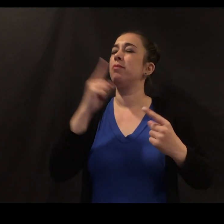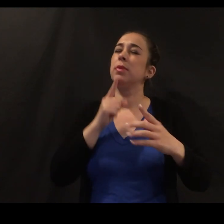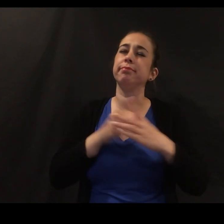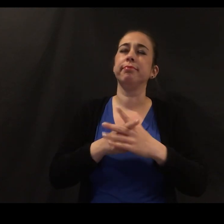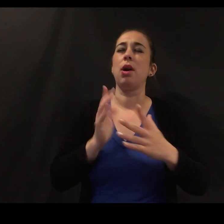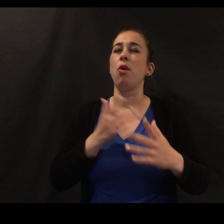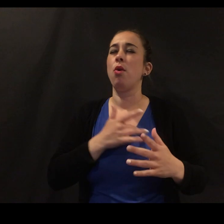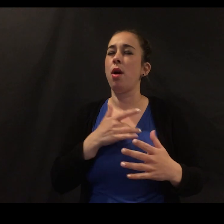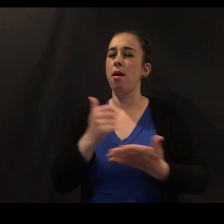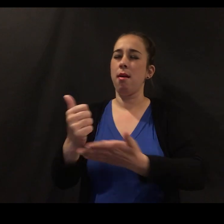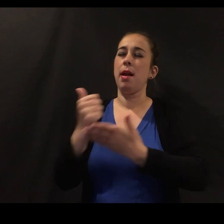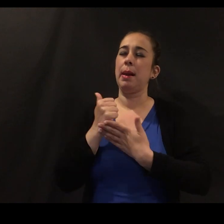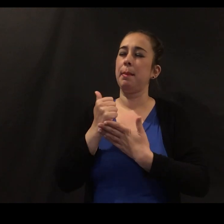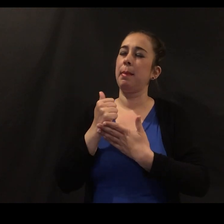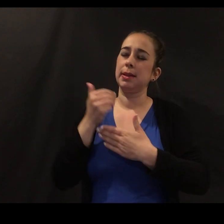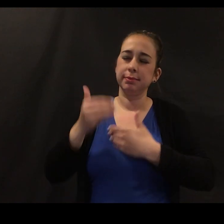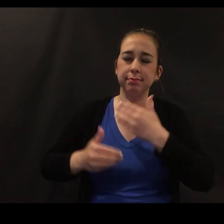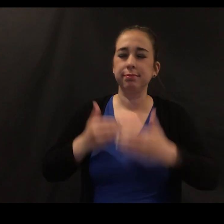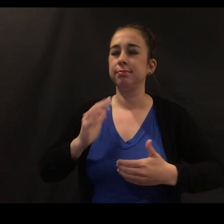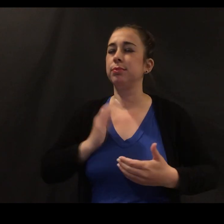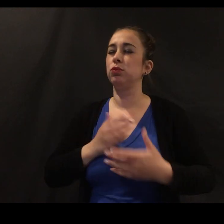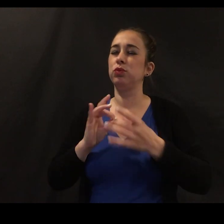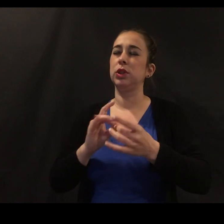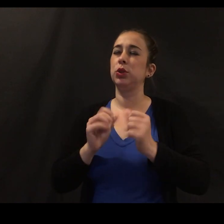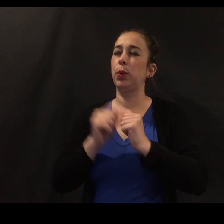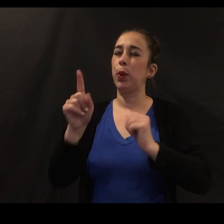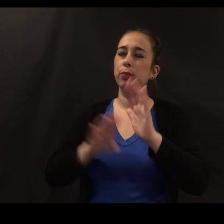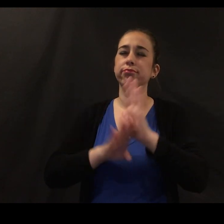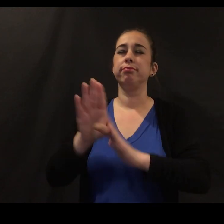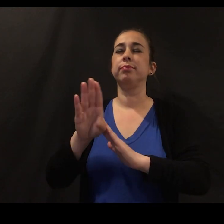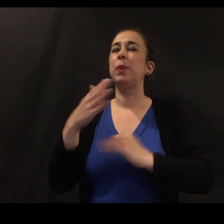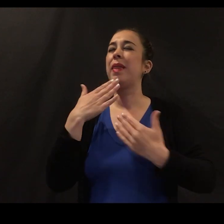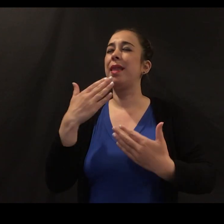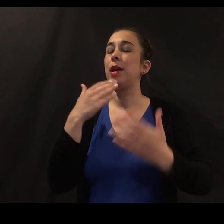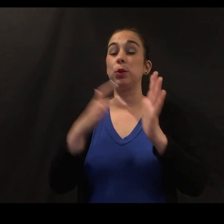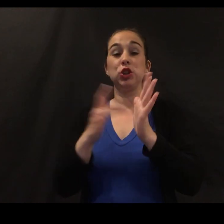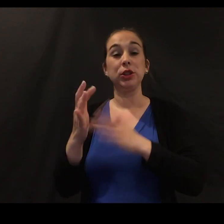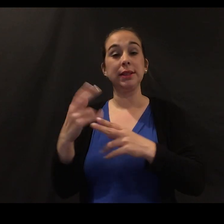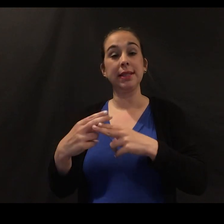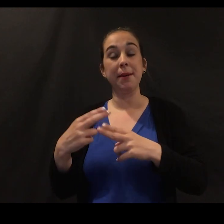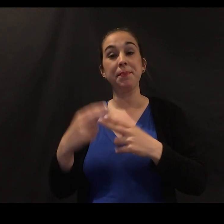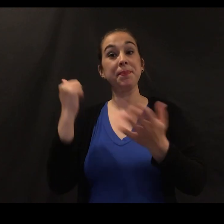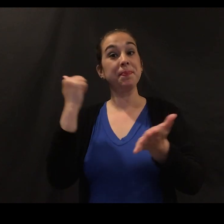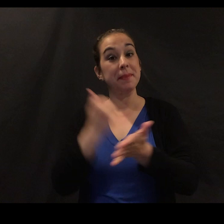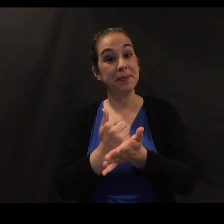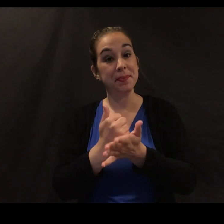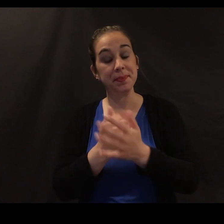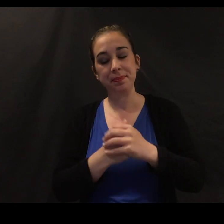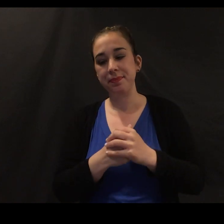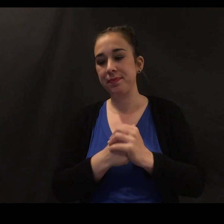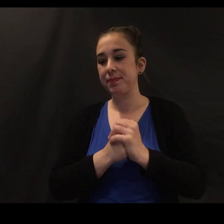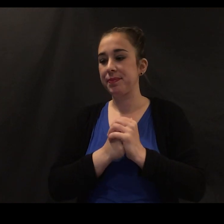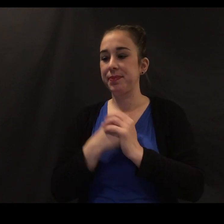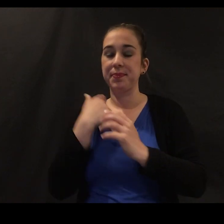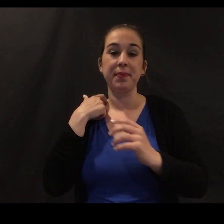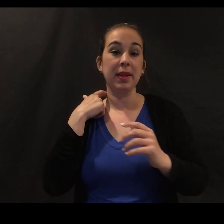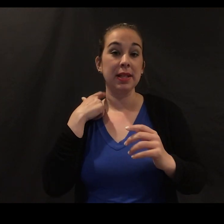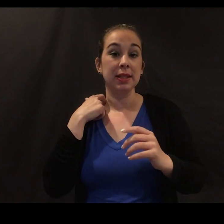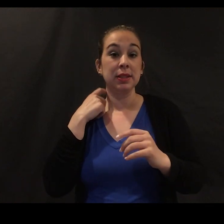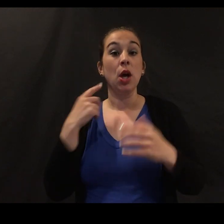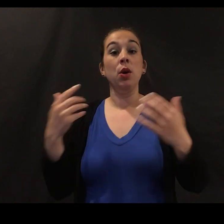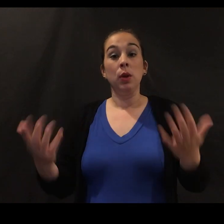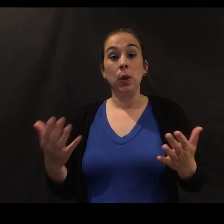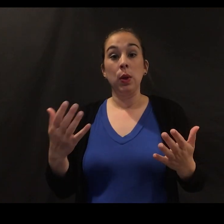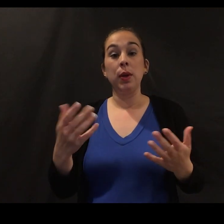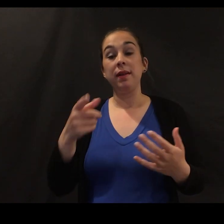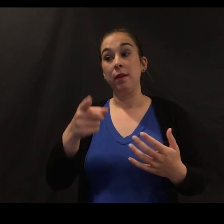that will help us to move forward in our relationship with you. We thank you for this in Jesus' name. Amen. Well, you probably know if you've been